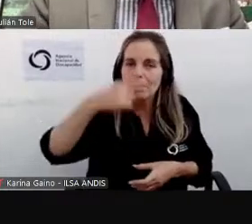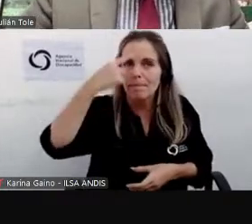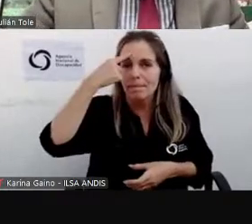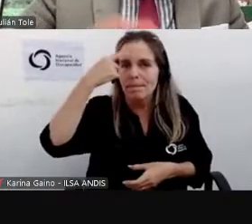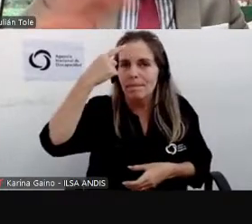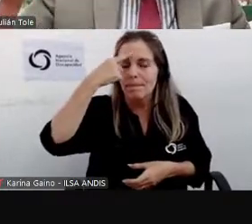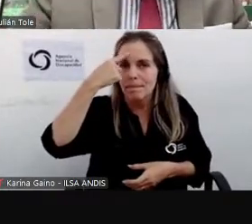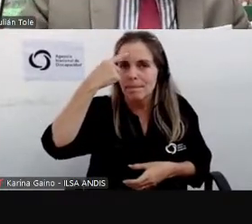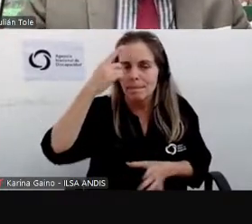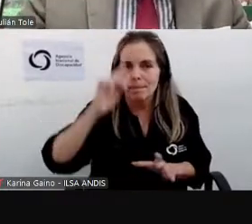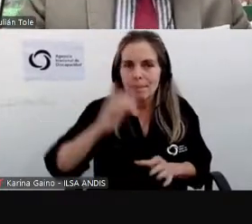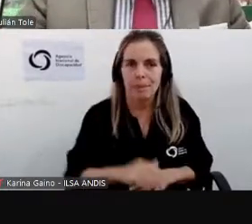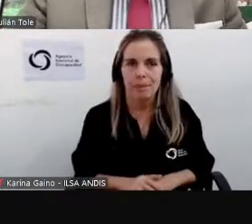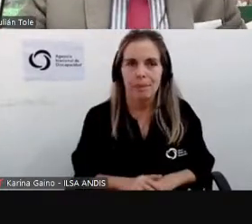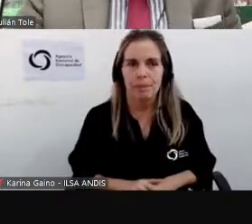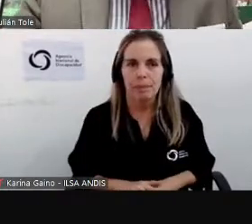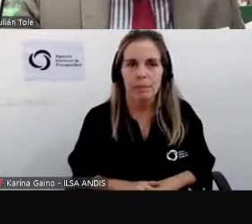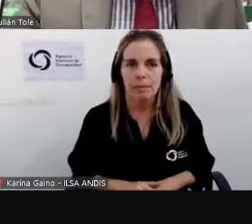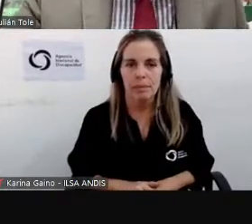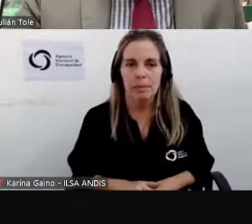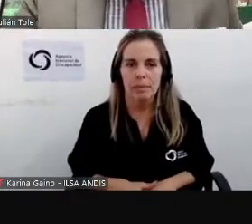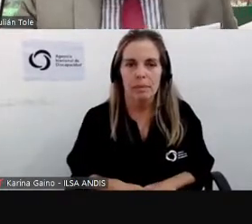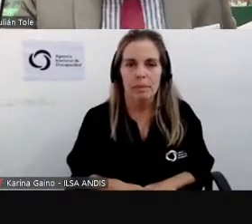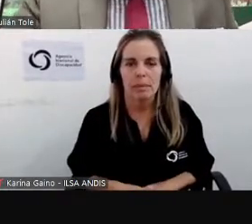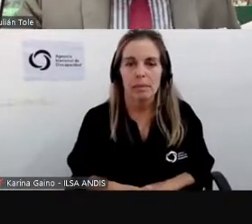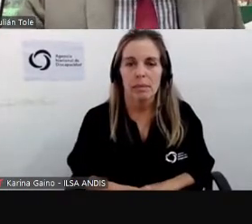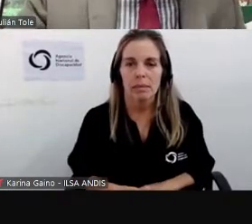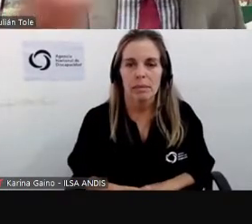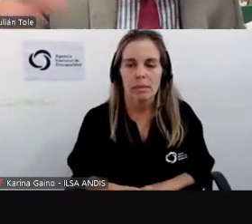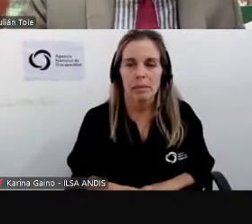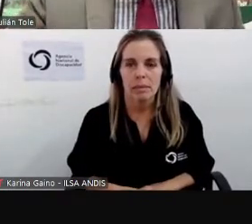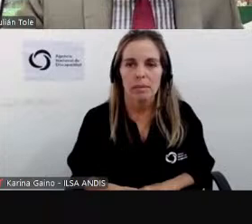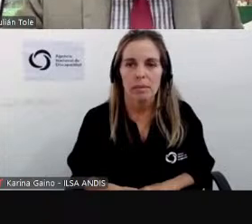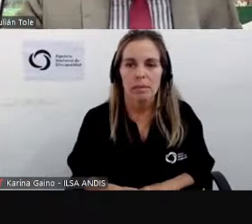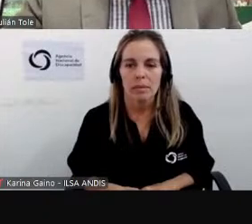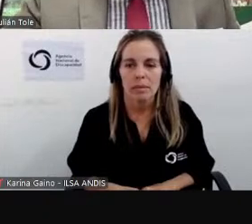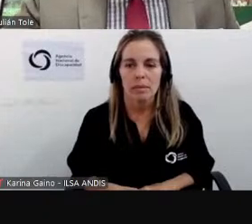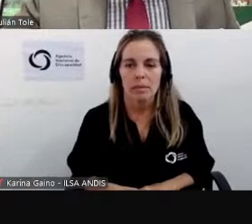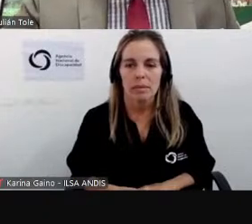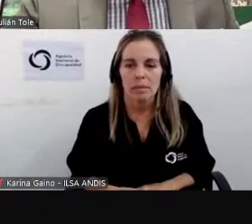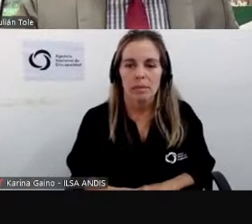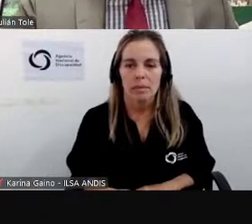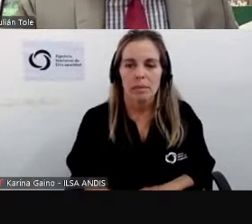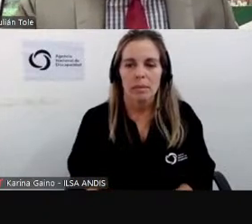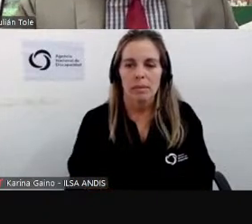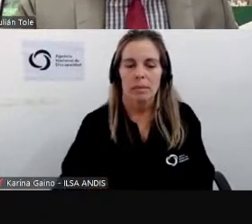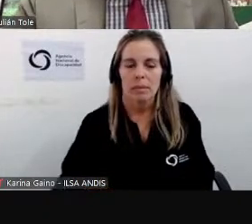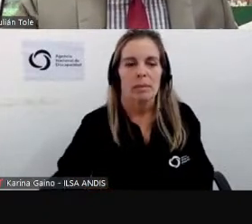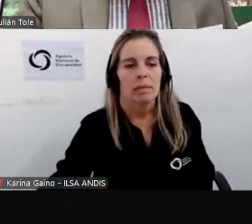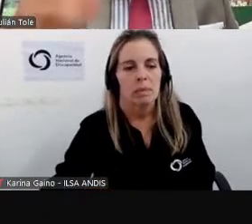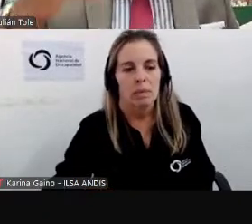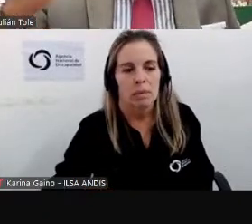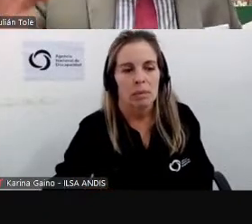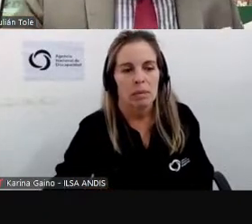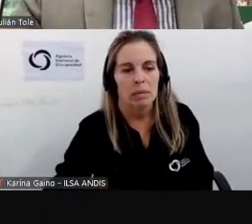phase, we need to rethink that, customizing it to our context. Let me move to the third, and the others